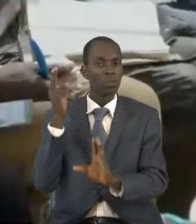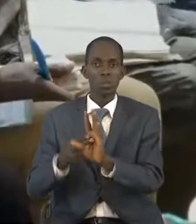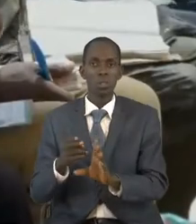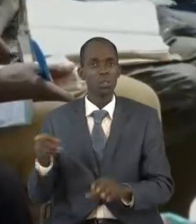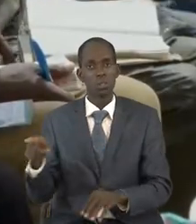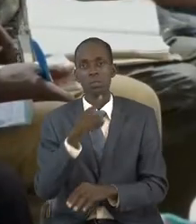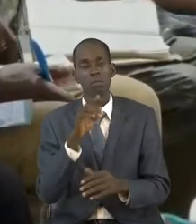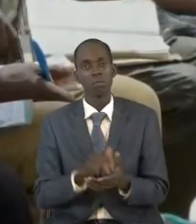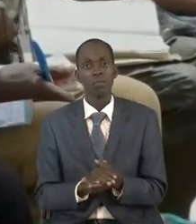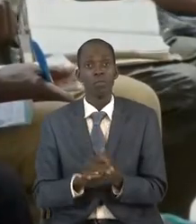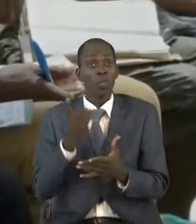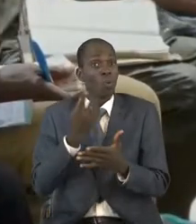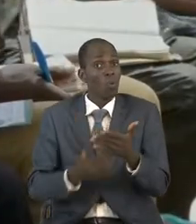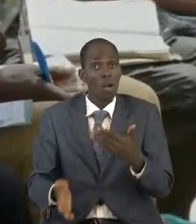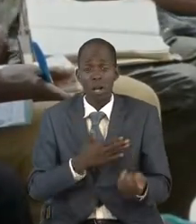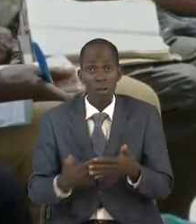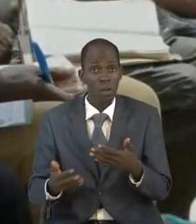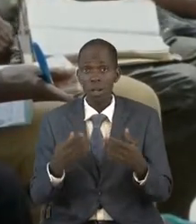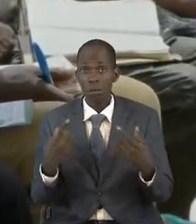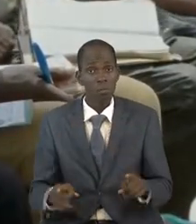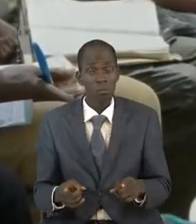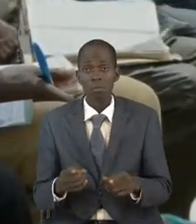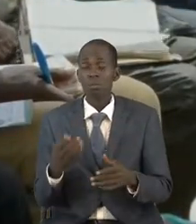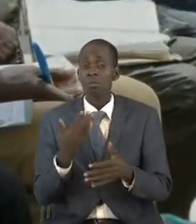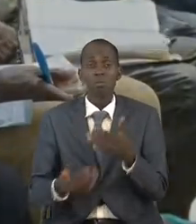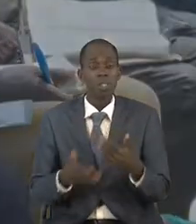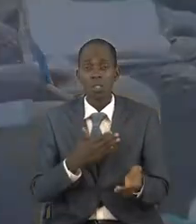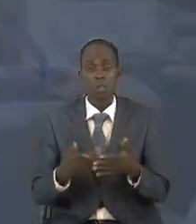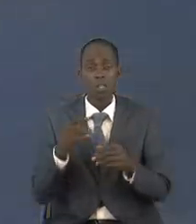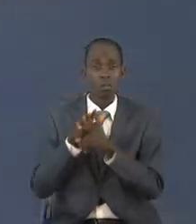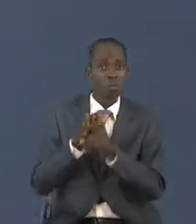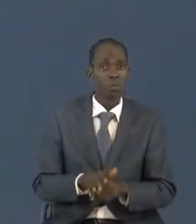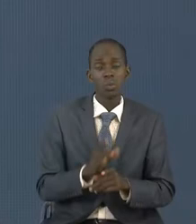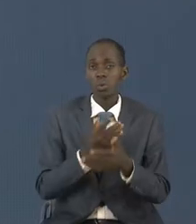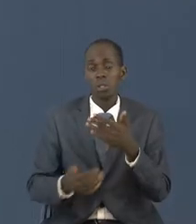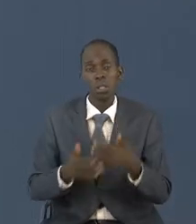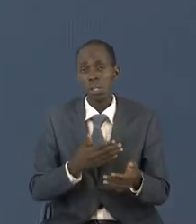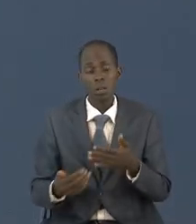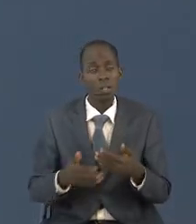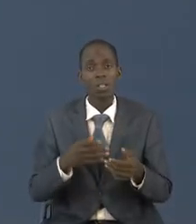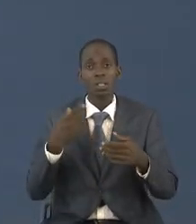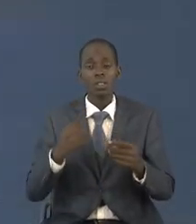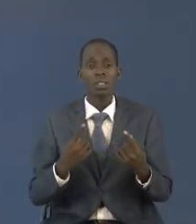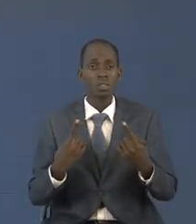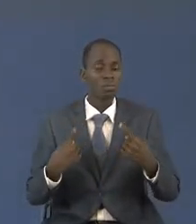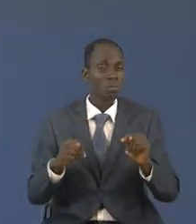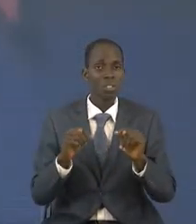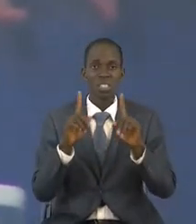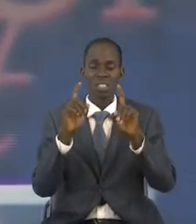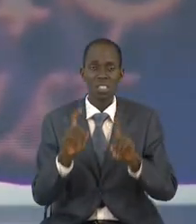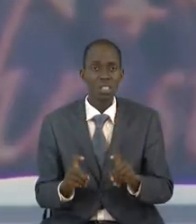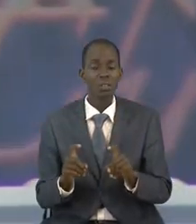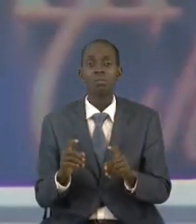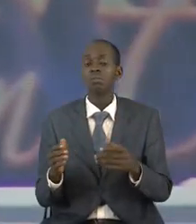Whatever happens, whatever the pressure, whatever the trial, whatever the temptation, and